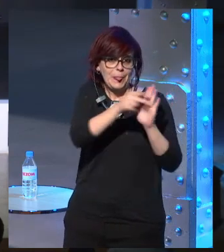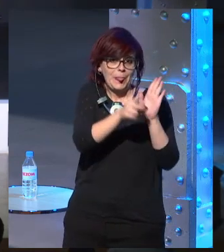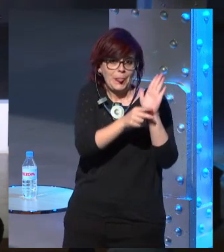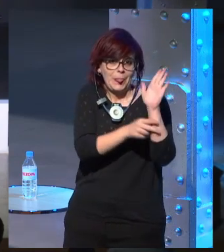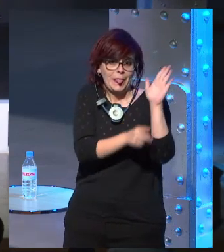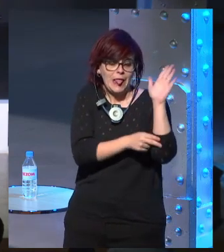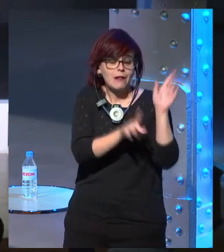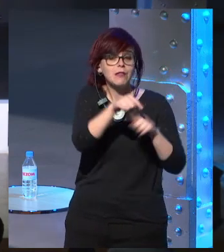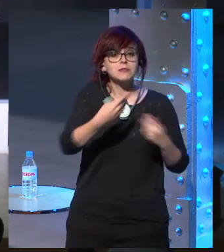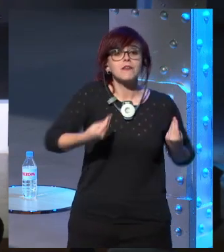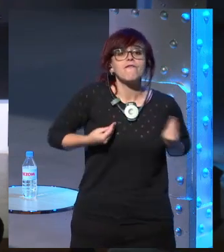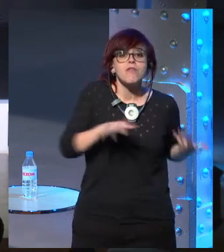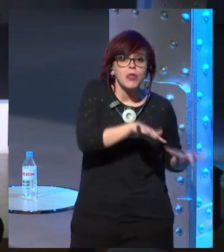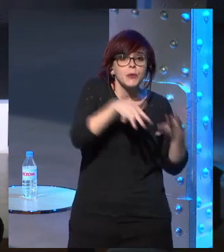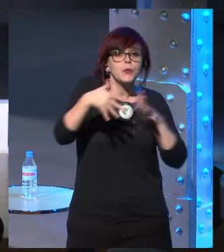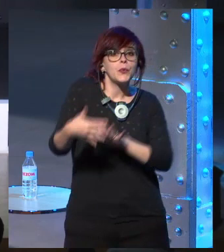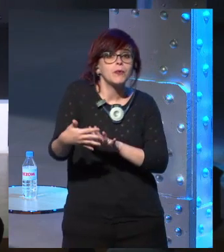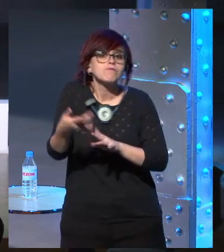Teachers.